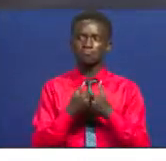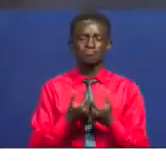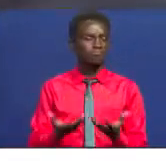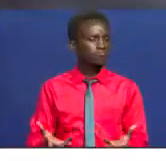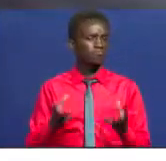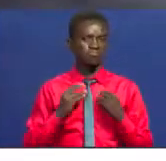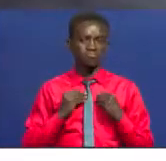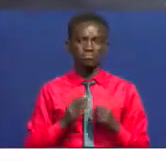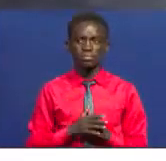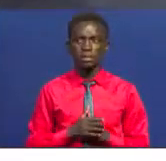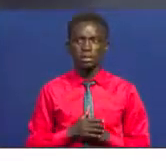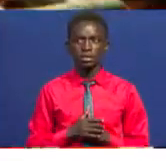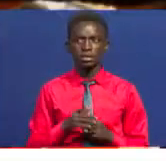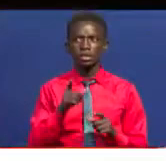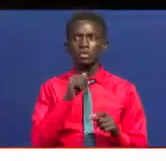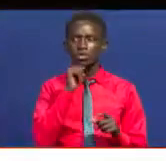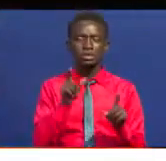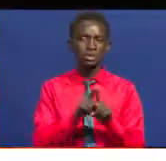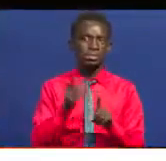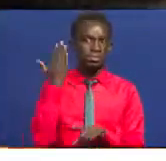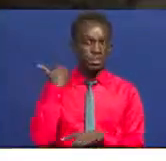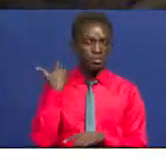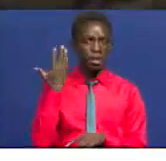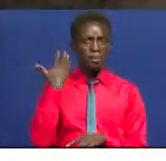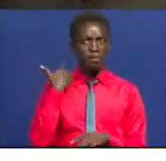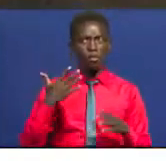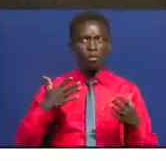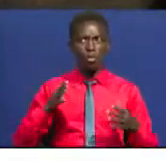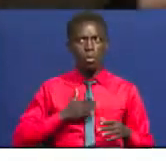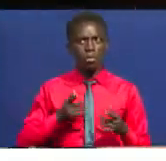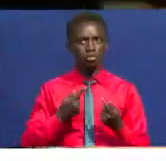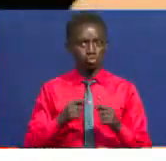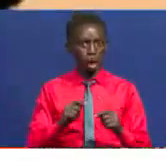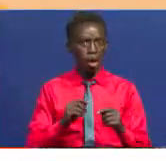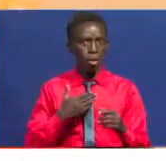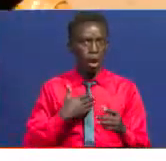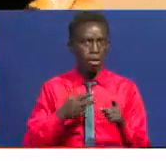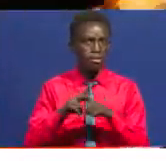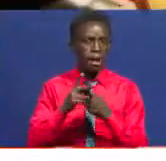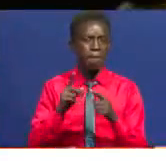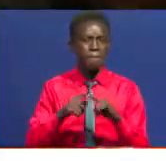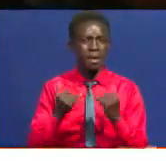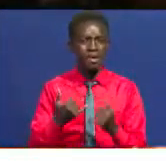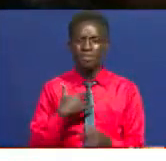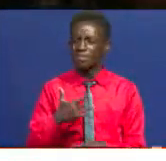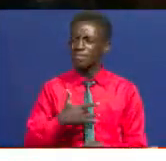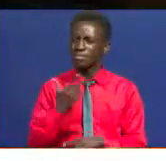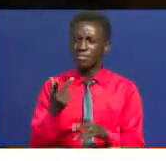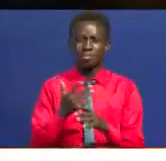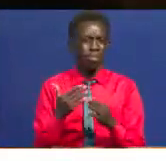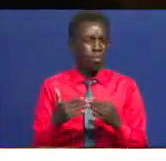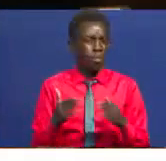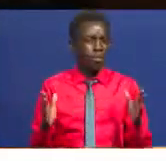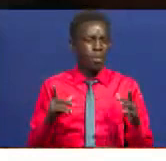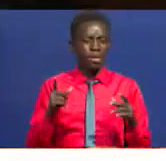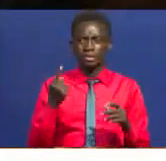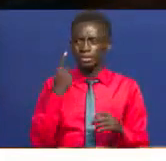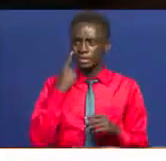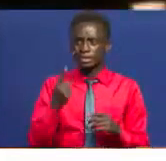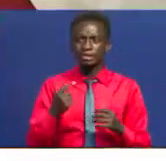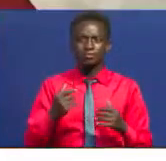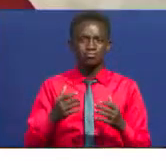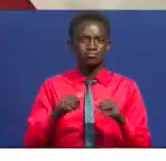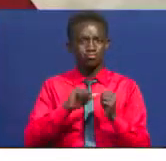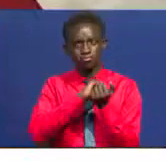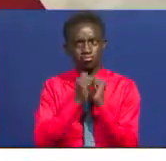before back then, you know, when we have women trying to get into the field. Right now, I feel like it's more open and it's embracing the change. We've